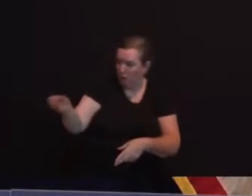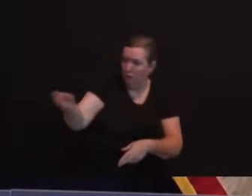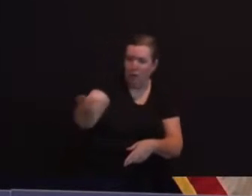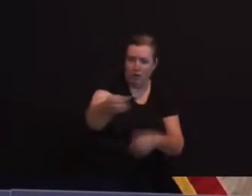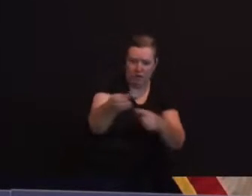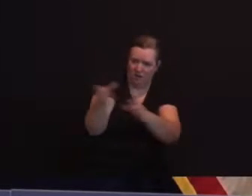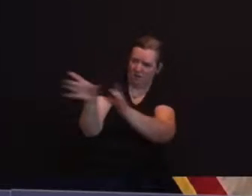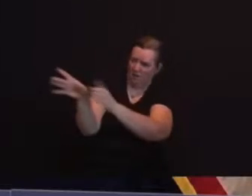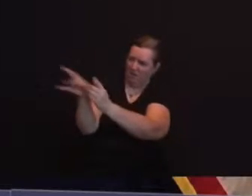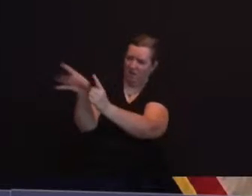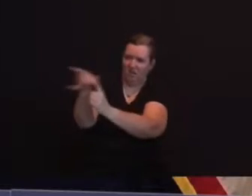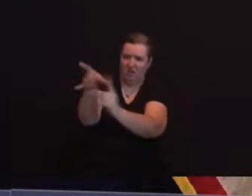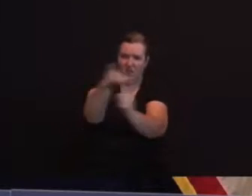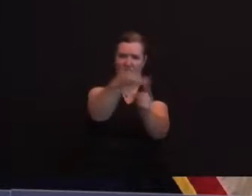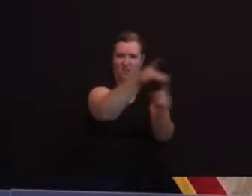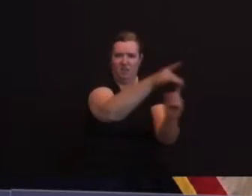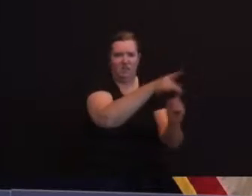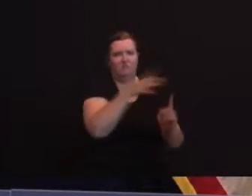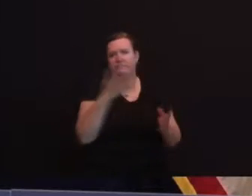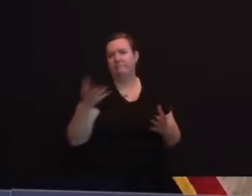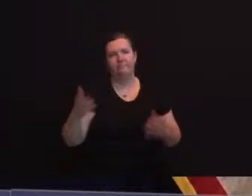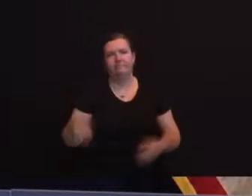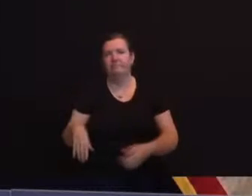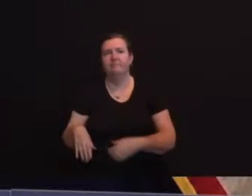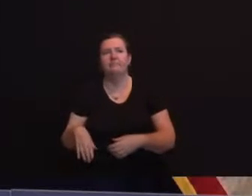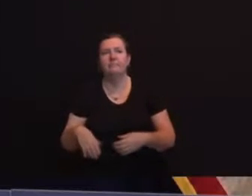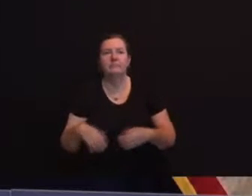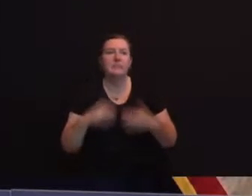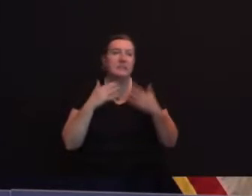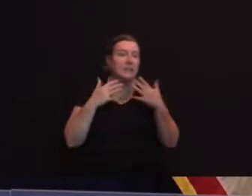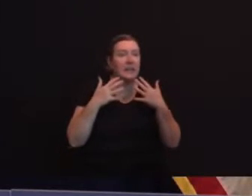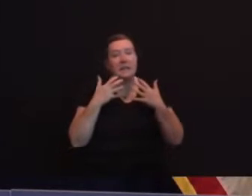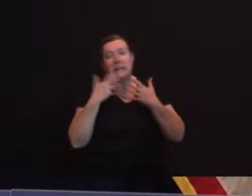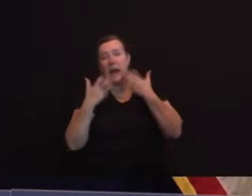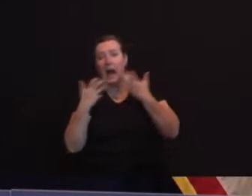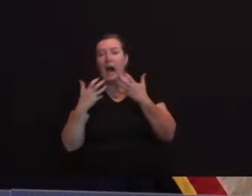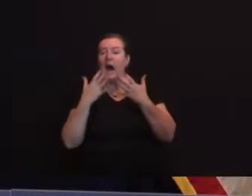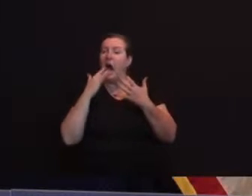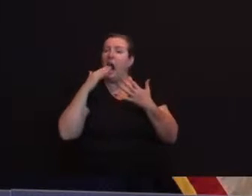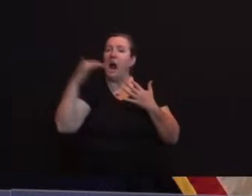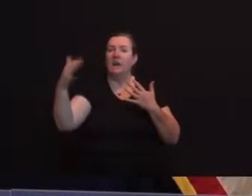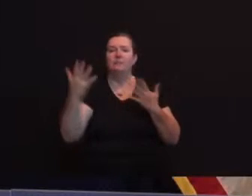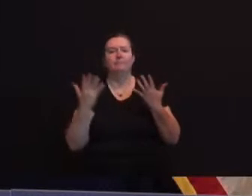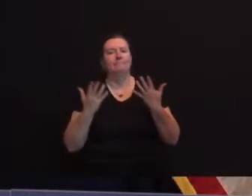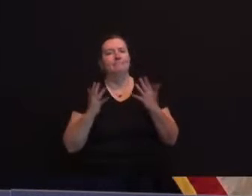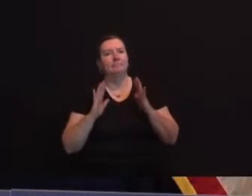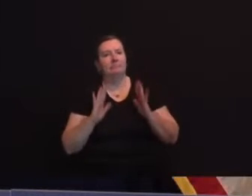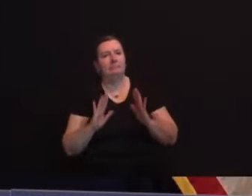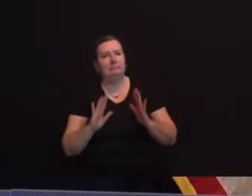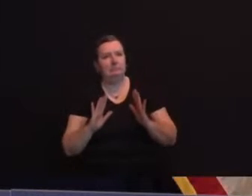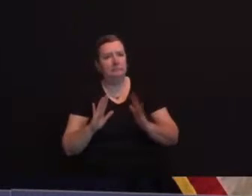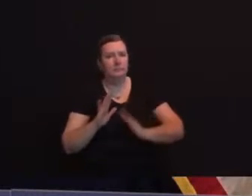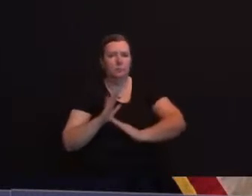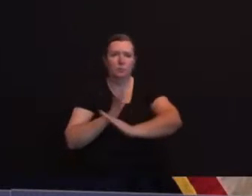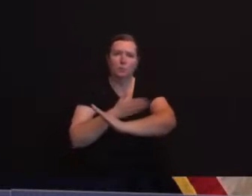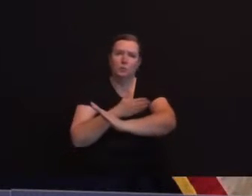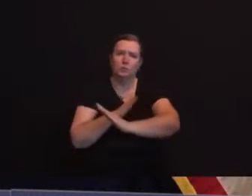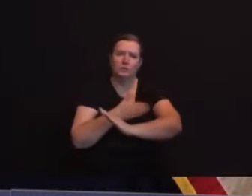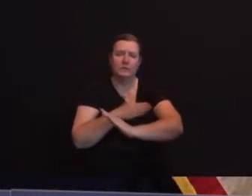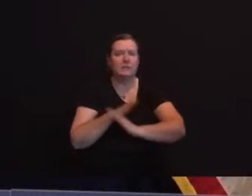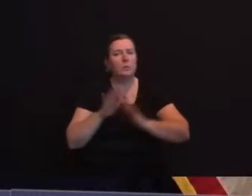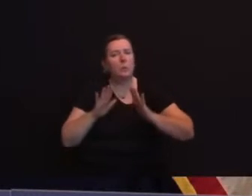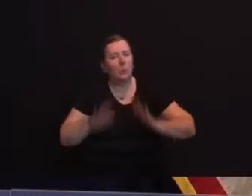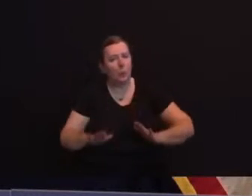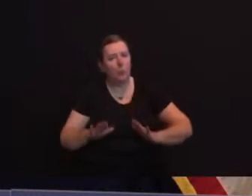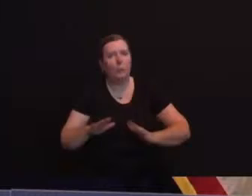avoid singing or shouting, especially indoors. Keep music levels down so people don't have to shout to speak